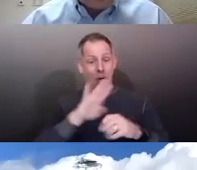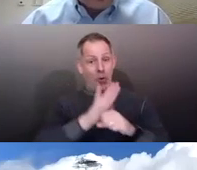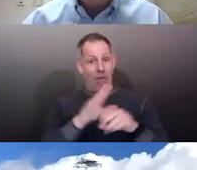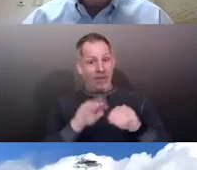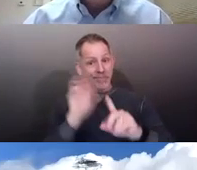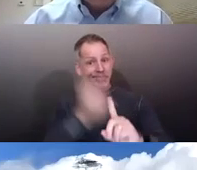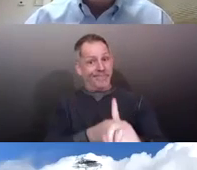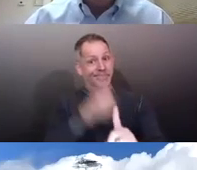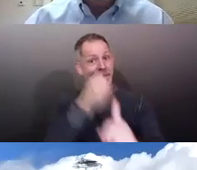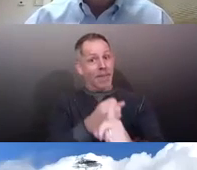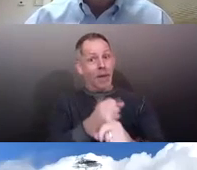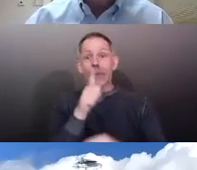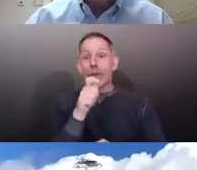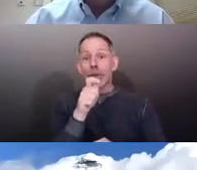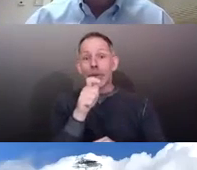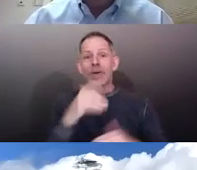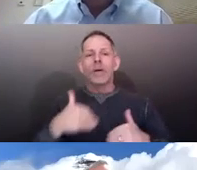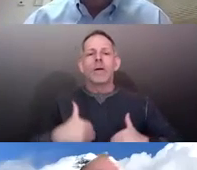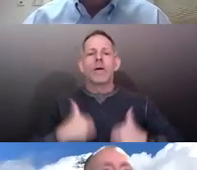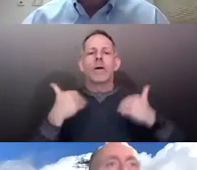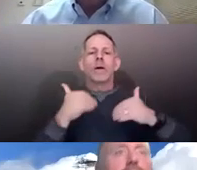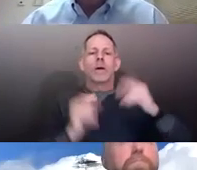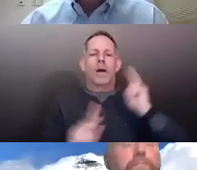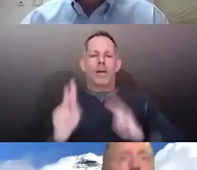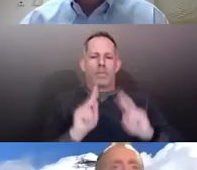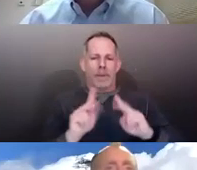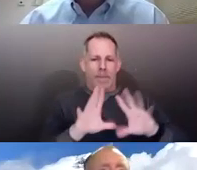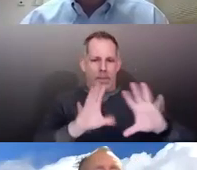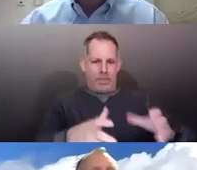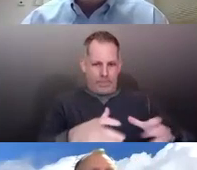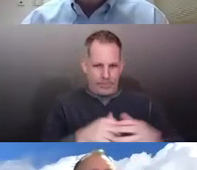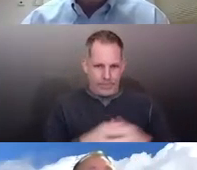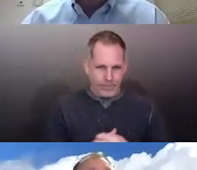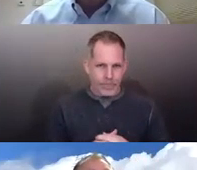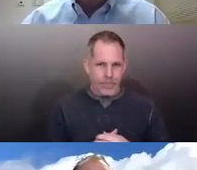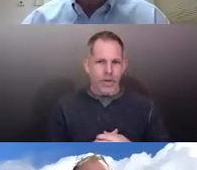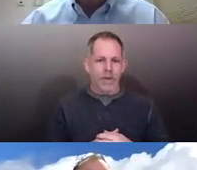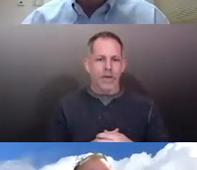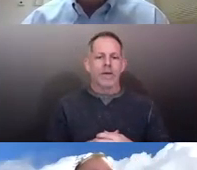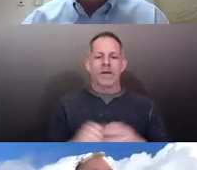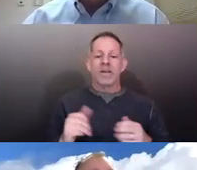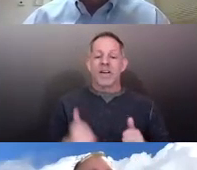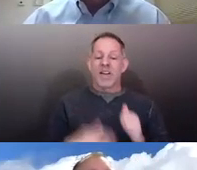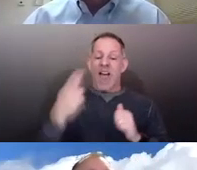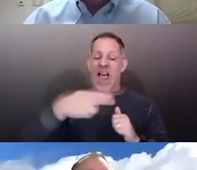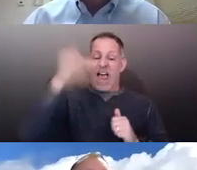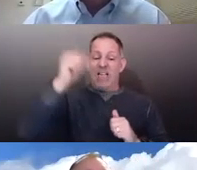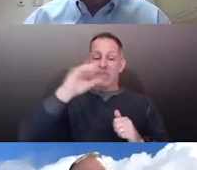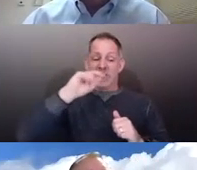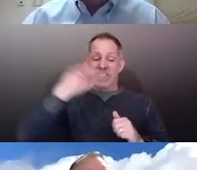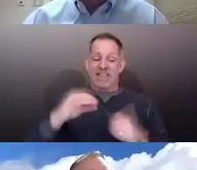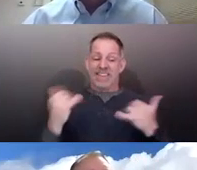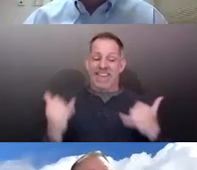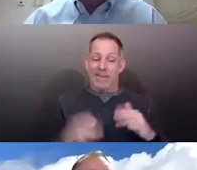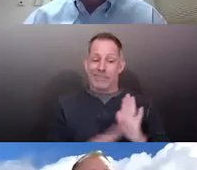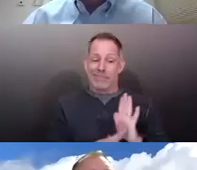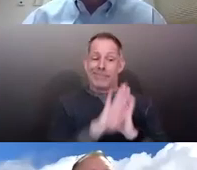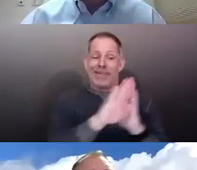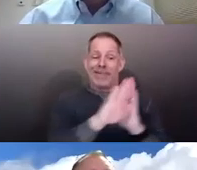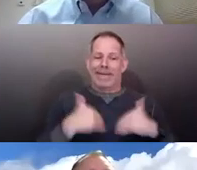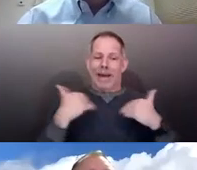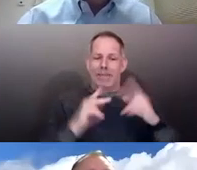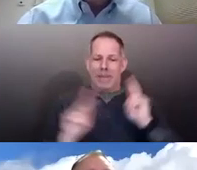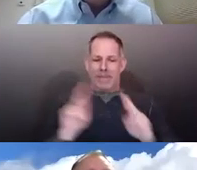not zero, but lower in those younger groups. Next slide, please. And I just want to emphasize that again